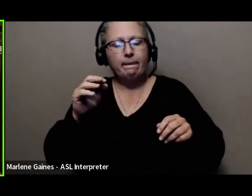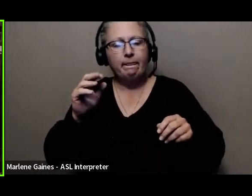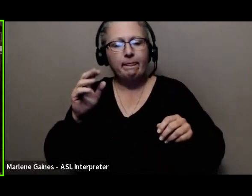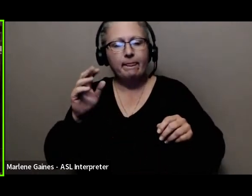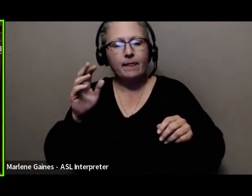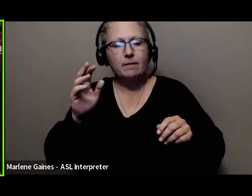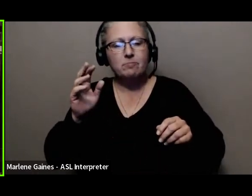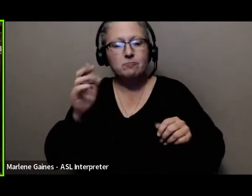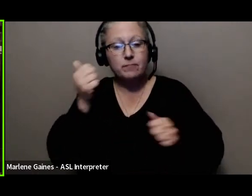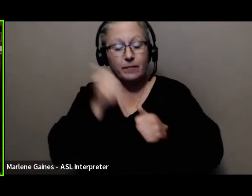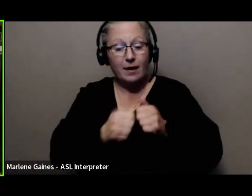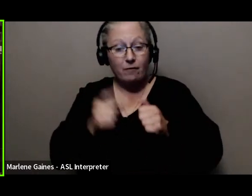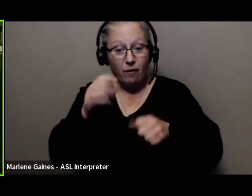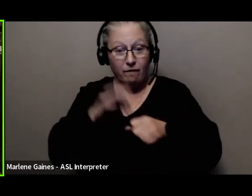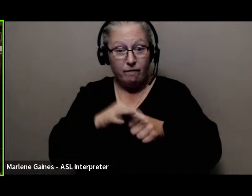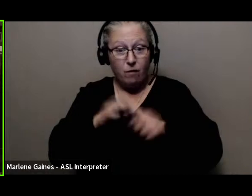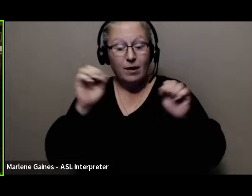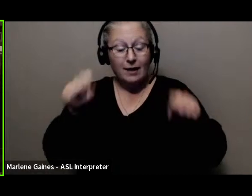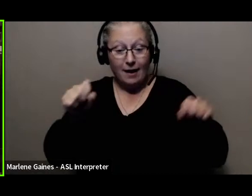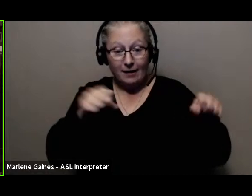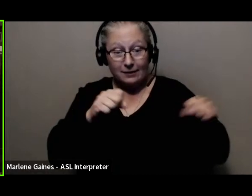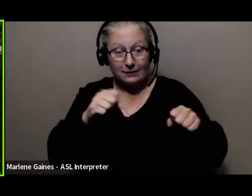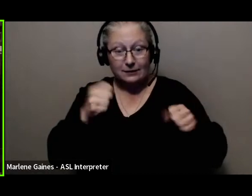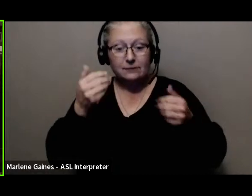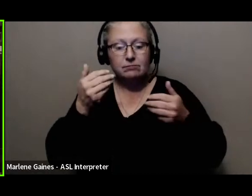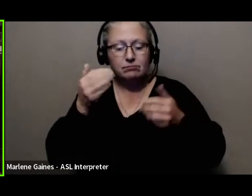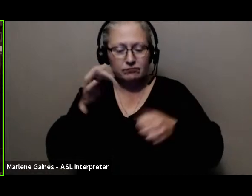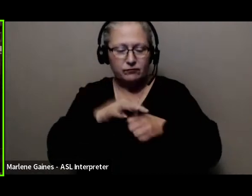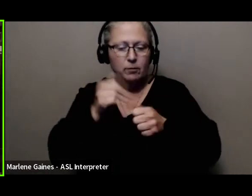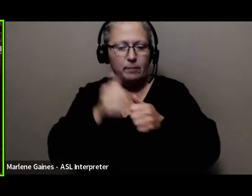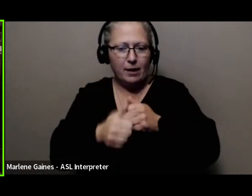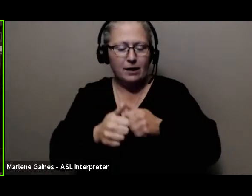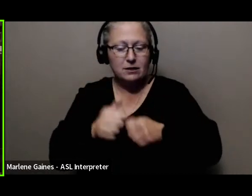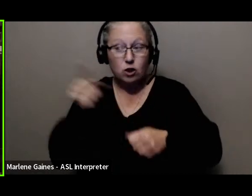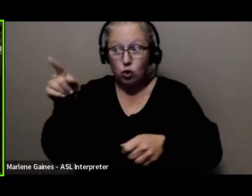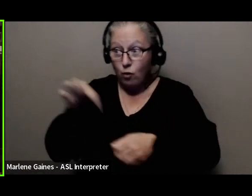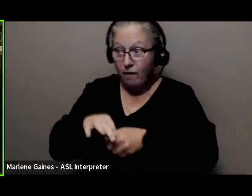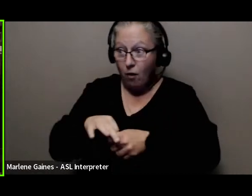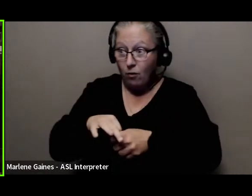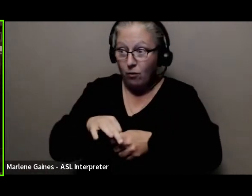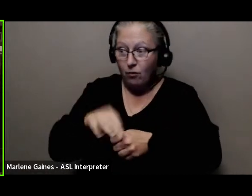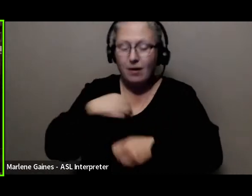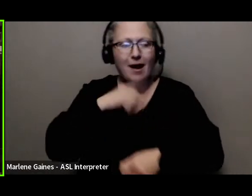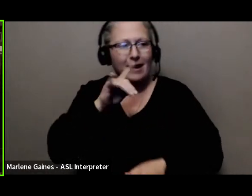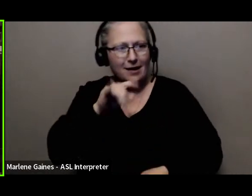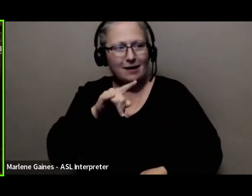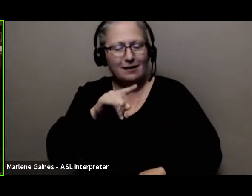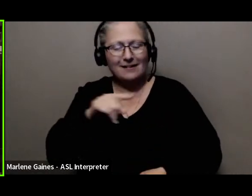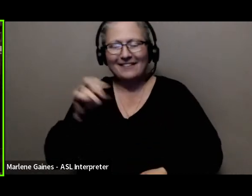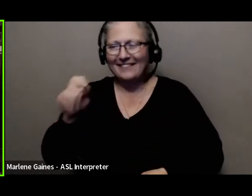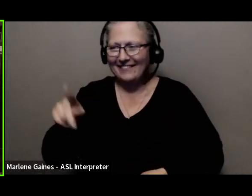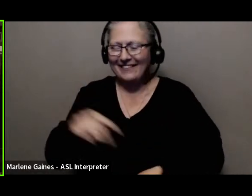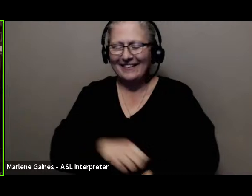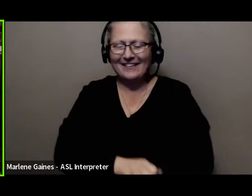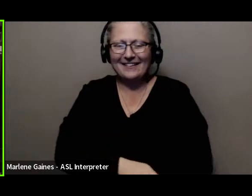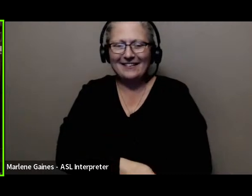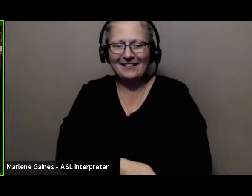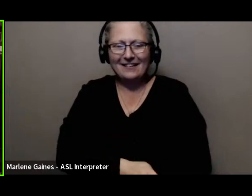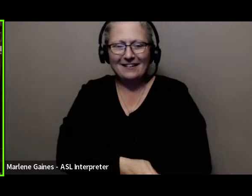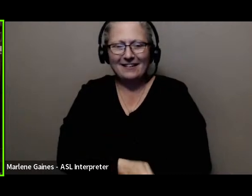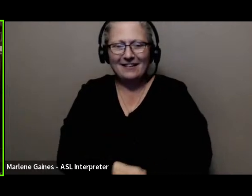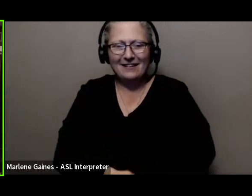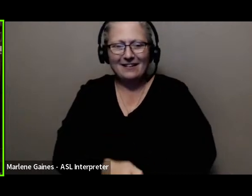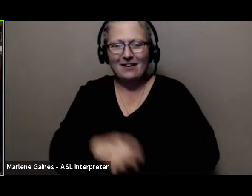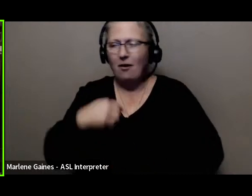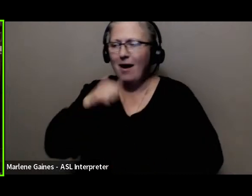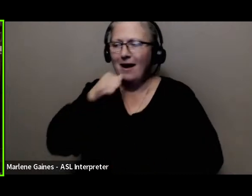so since everybody voted aye, motion carries. Thank you. Did you vote? I did. Okay. Um, No, I didn't hear